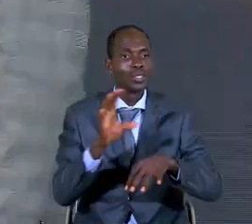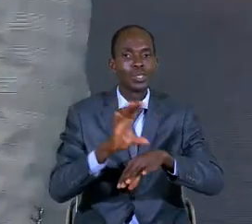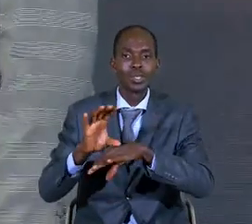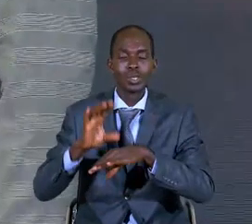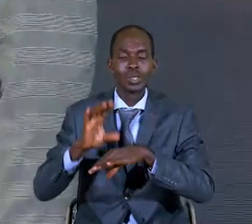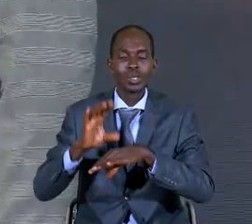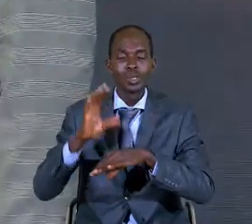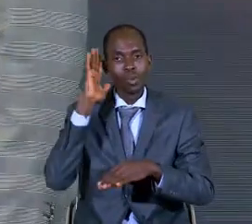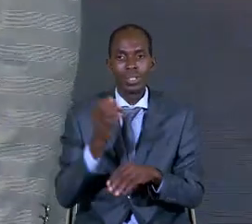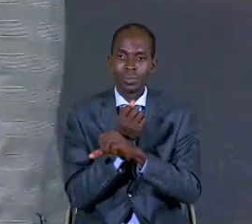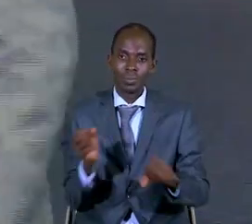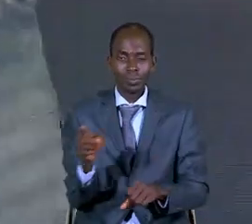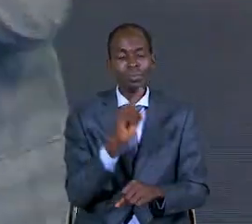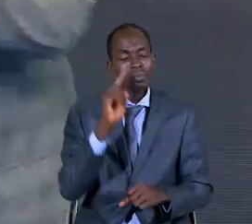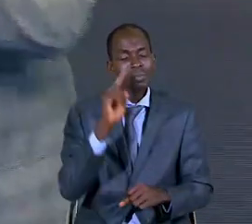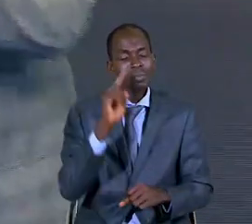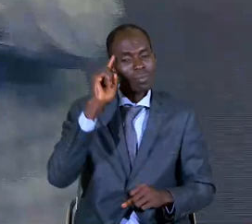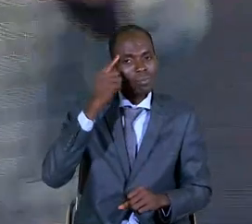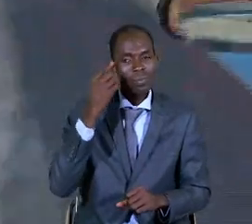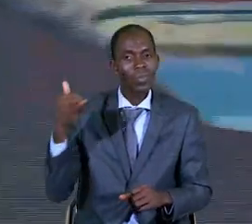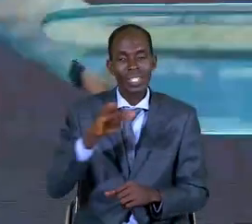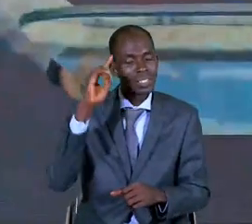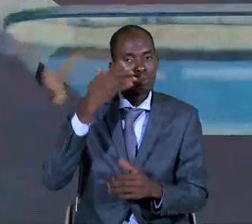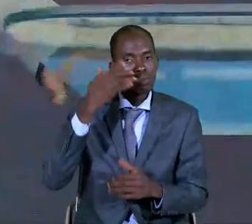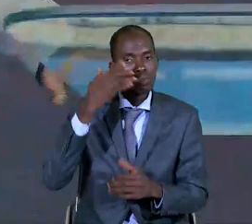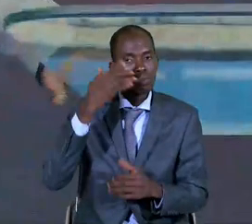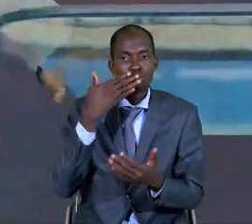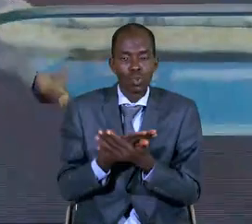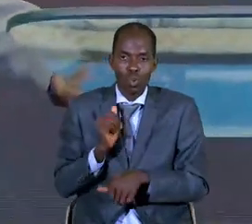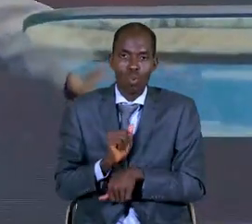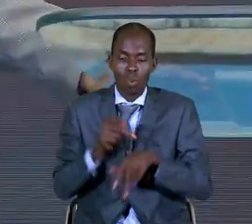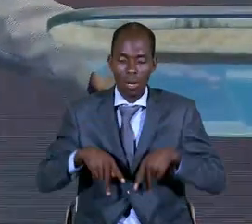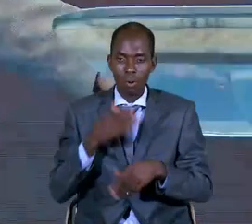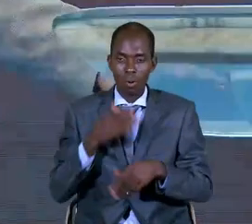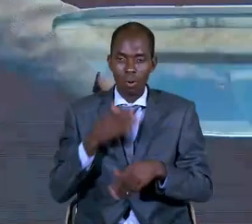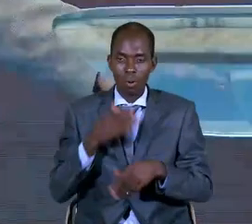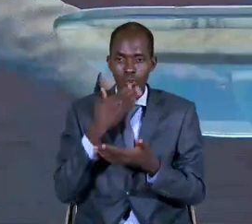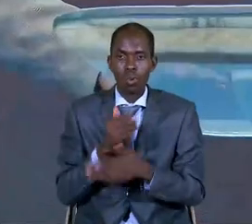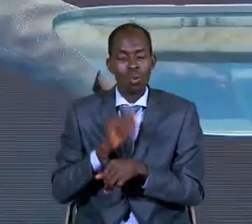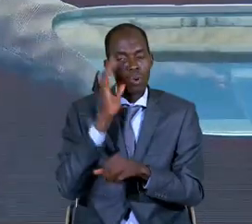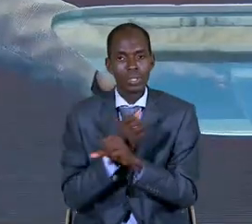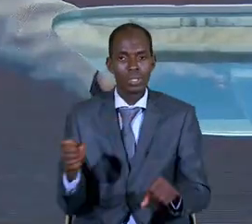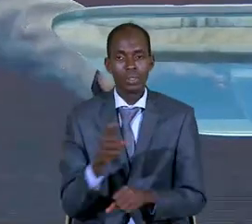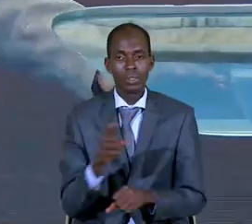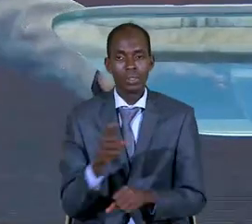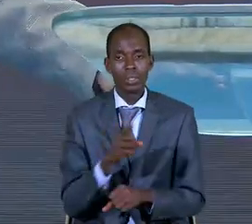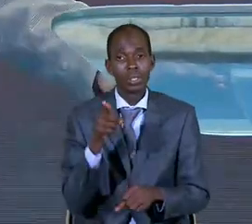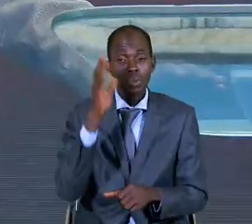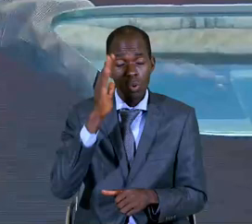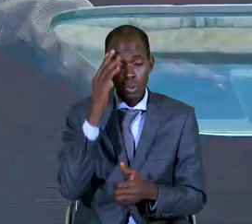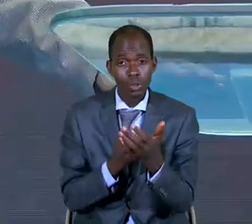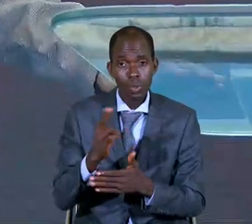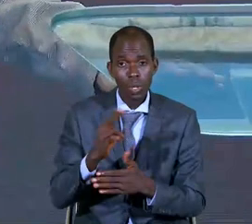They thought the good works will save them. You shall know the truth about God, about Christ, about the Holy